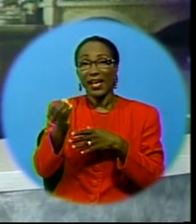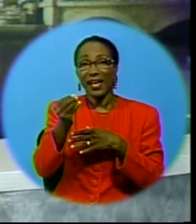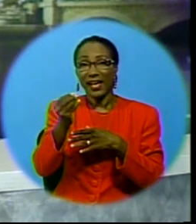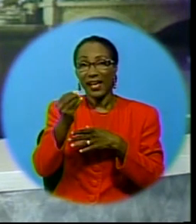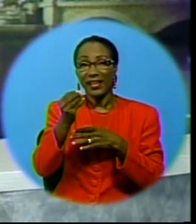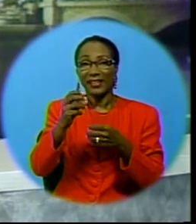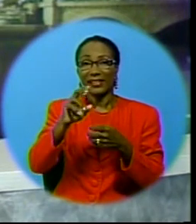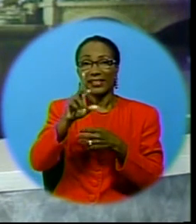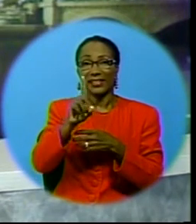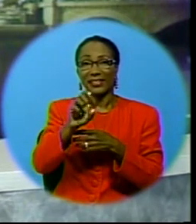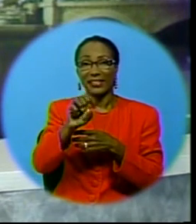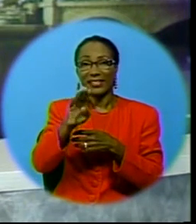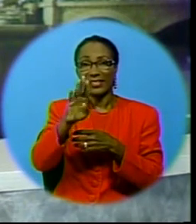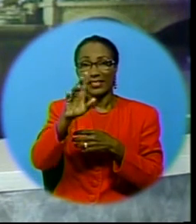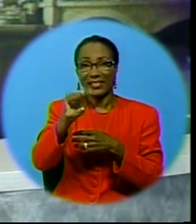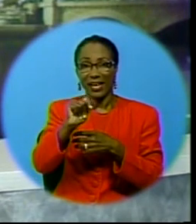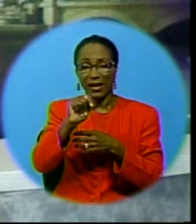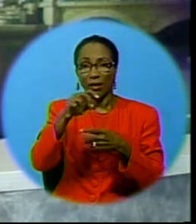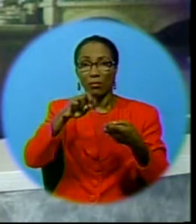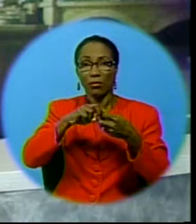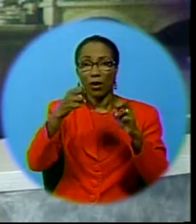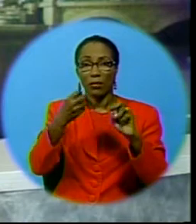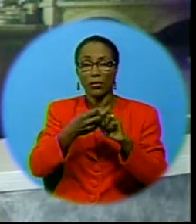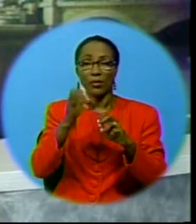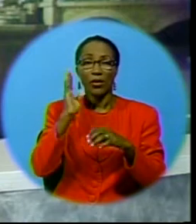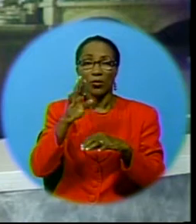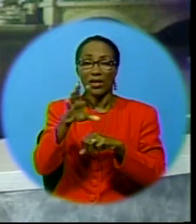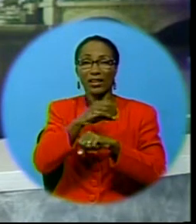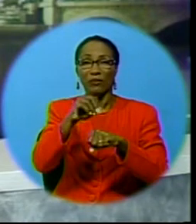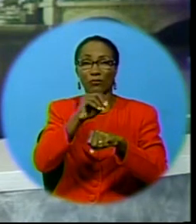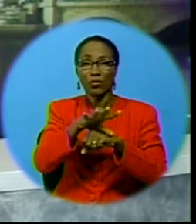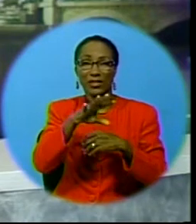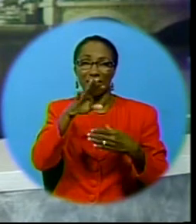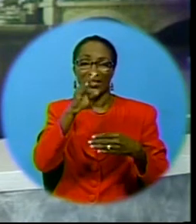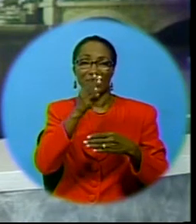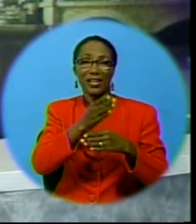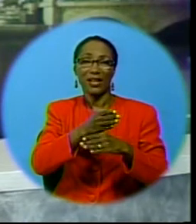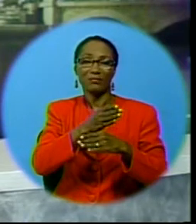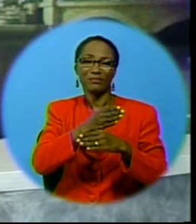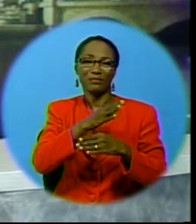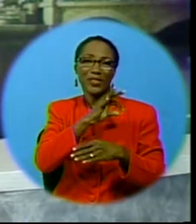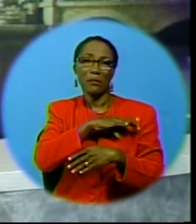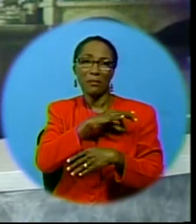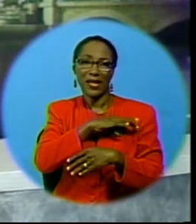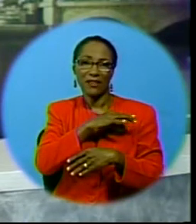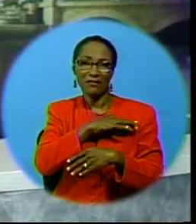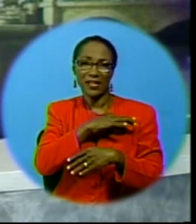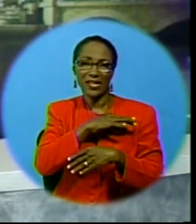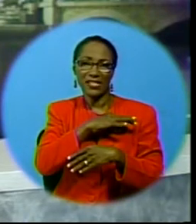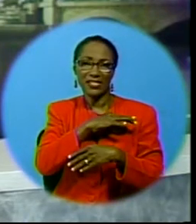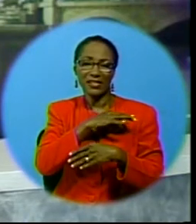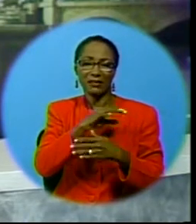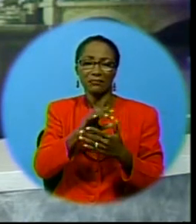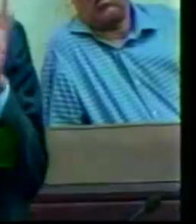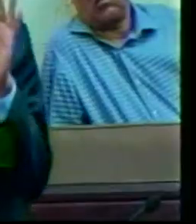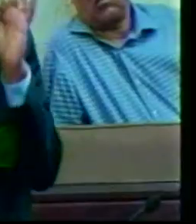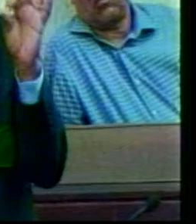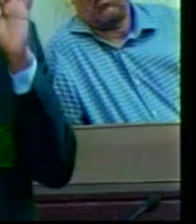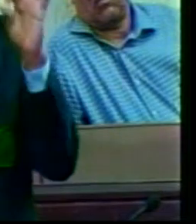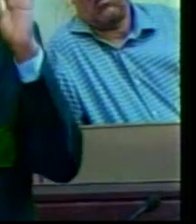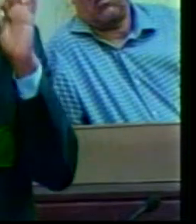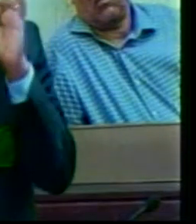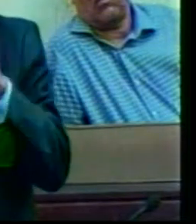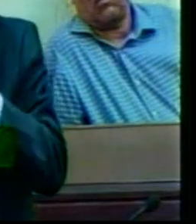debt problems will impact any benefits to be derived from the announced 0.3% growth rate. The